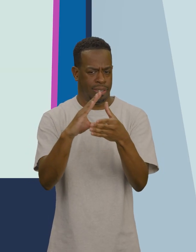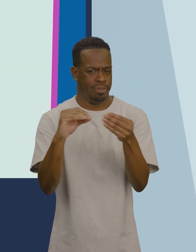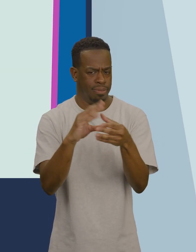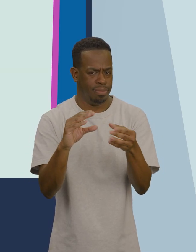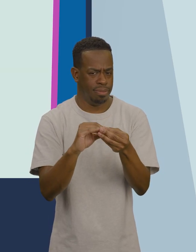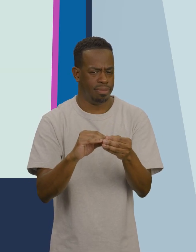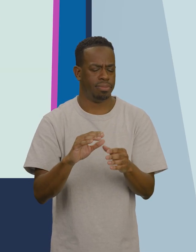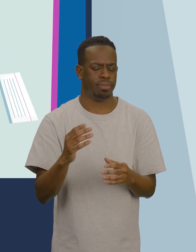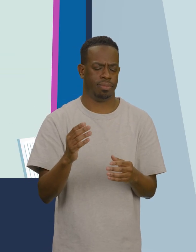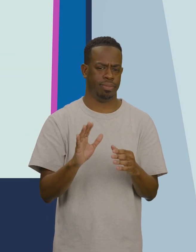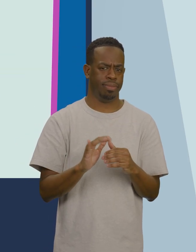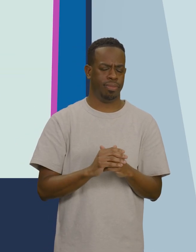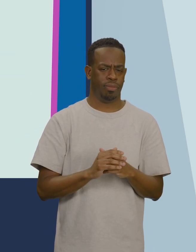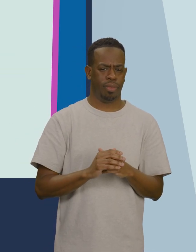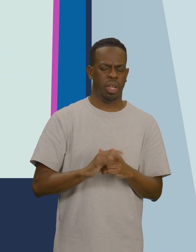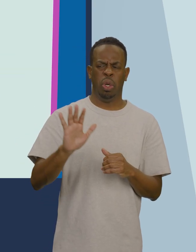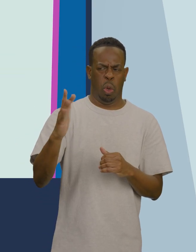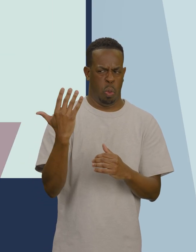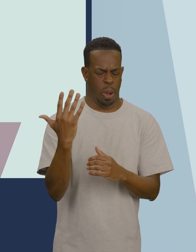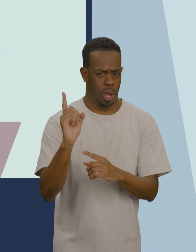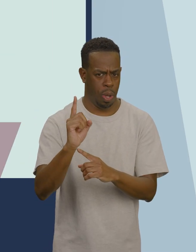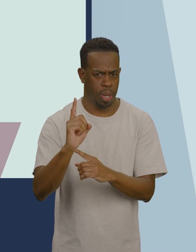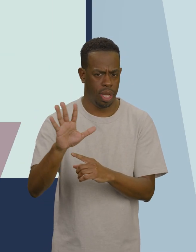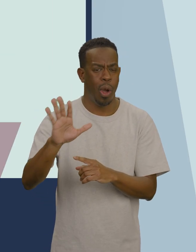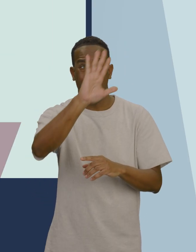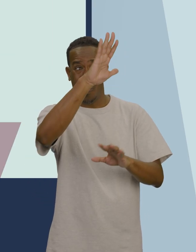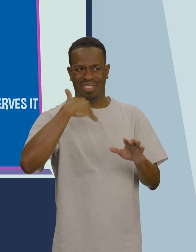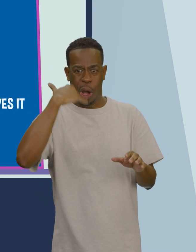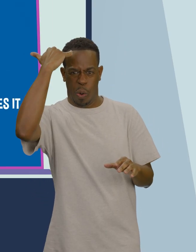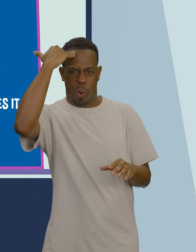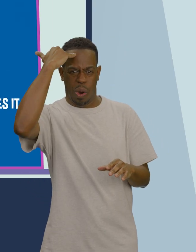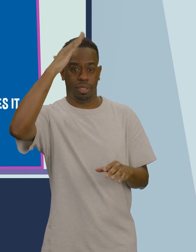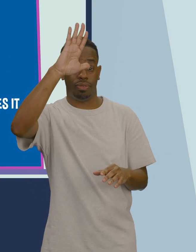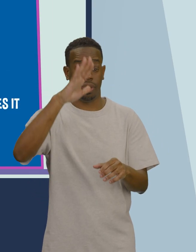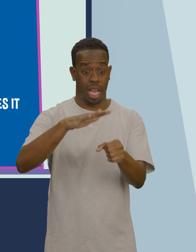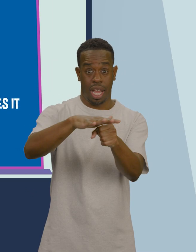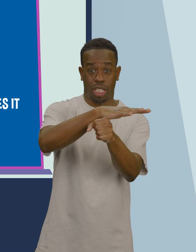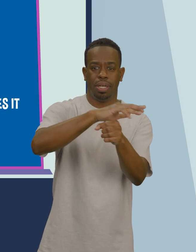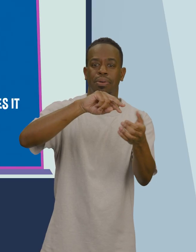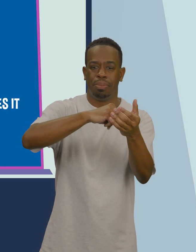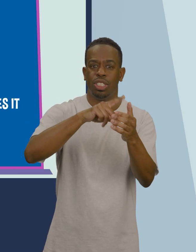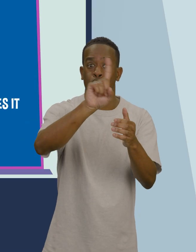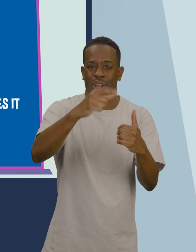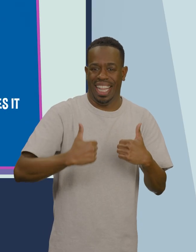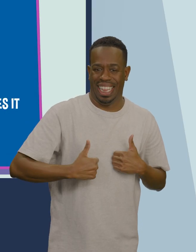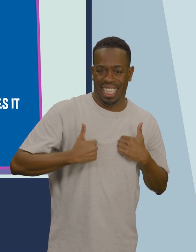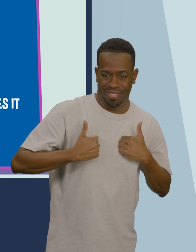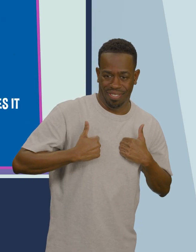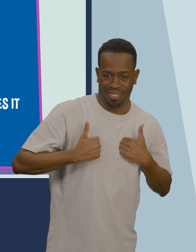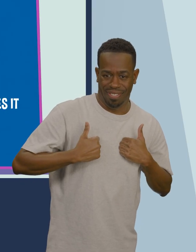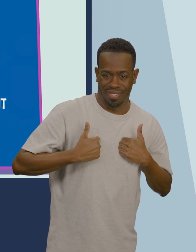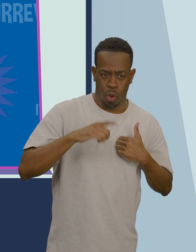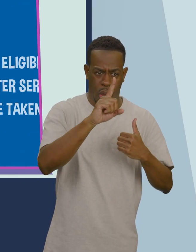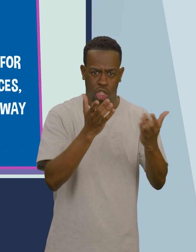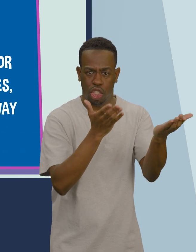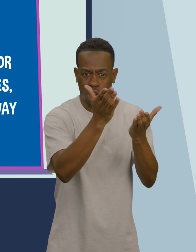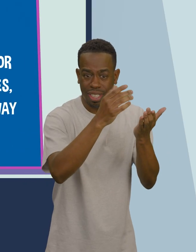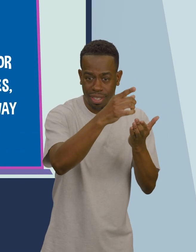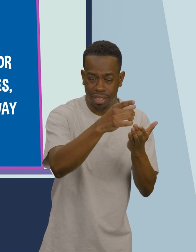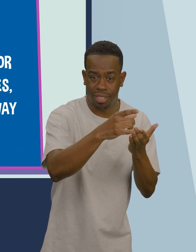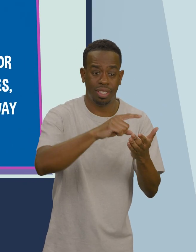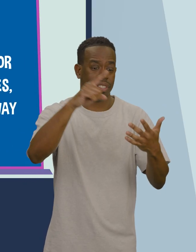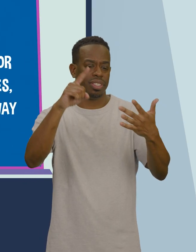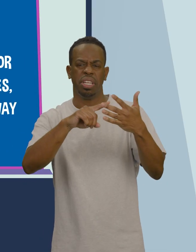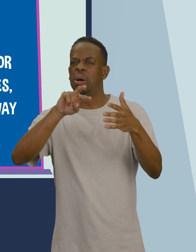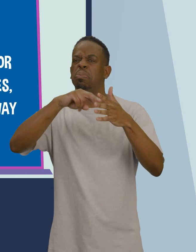to that. One moment. Oh, I know. Catchment area means where you live and what regional center serves it.